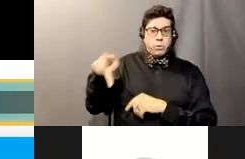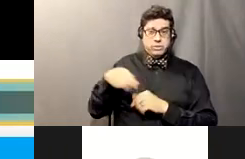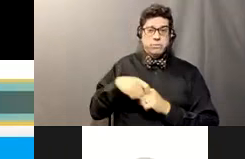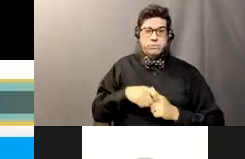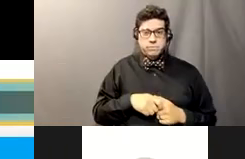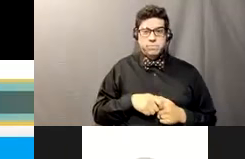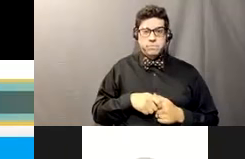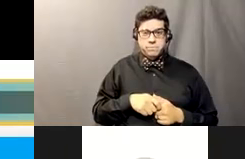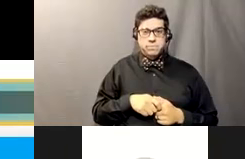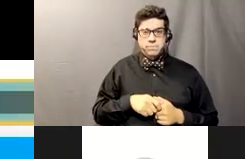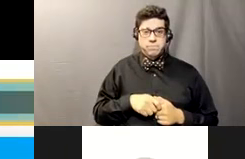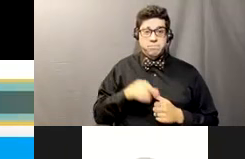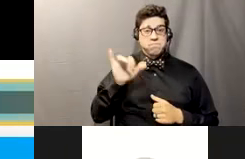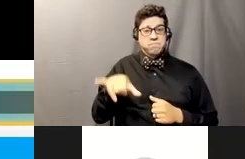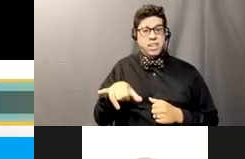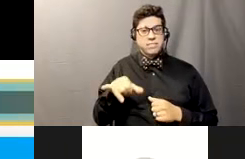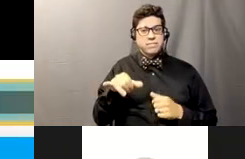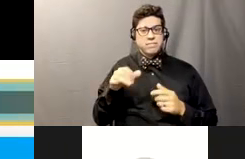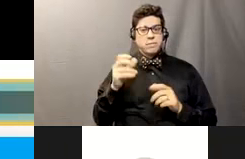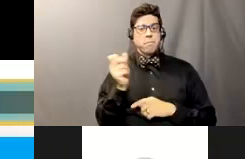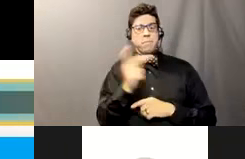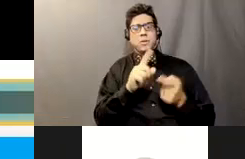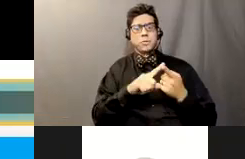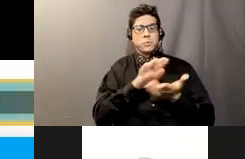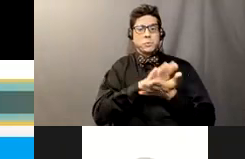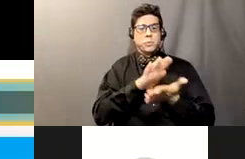that's a little bit about the Back to School Mental Health Toolkit.